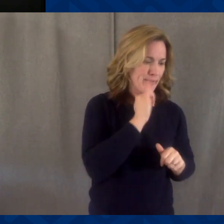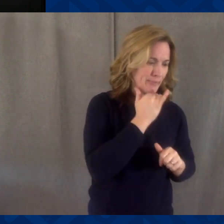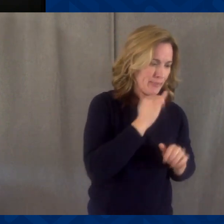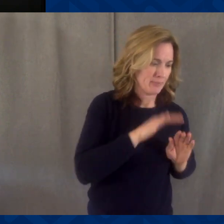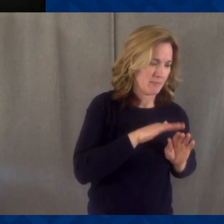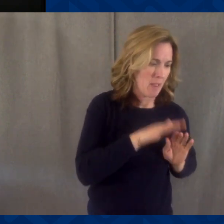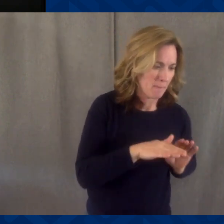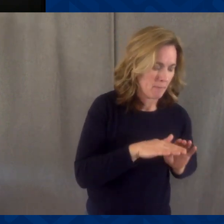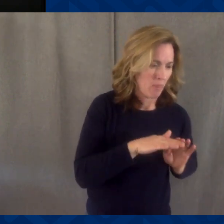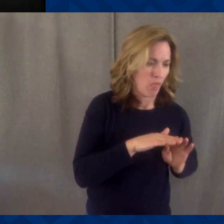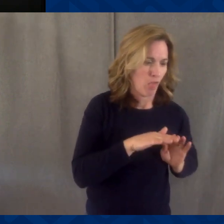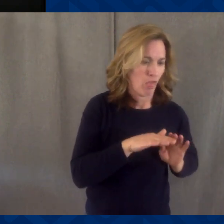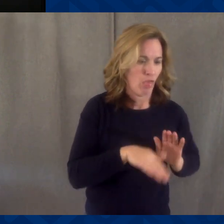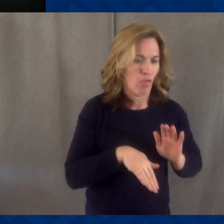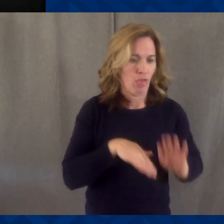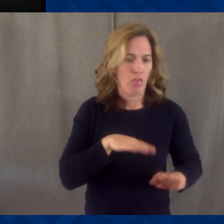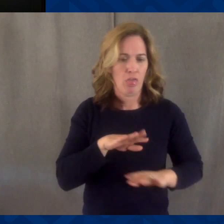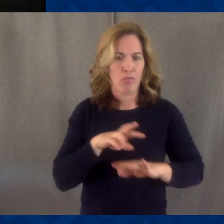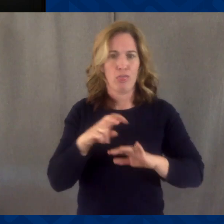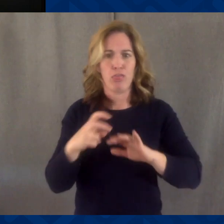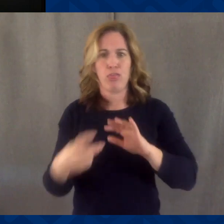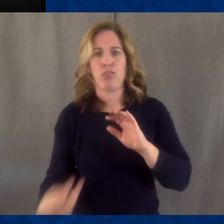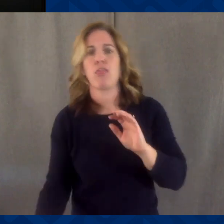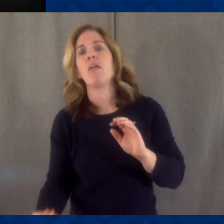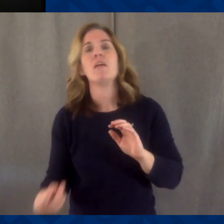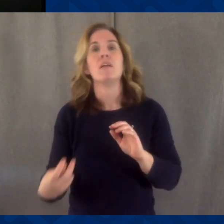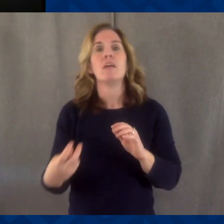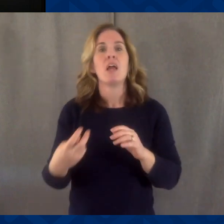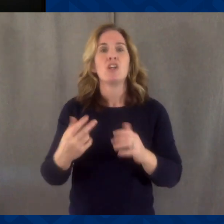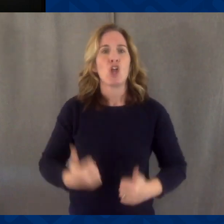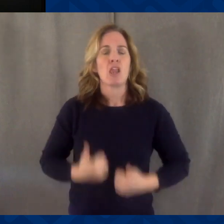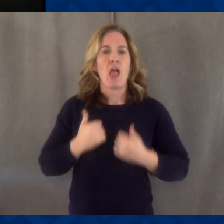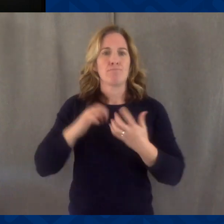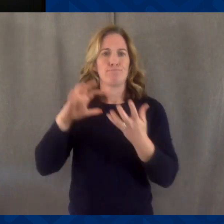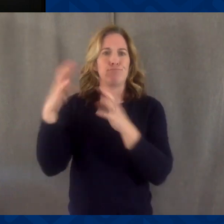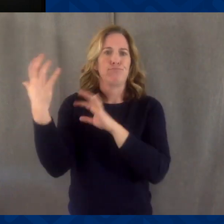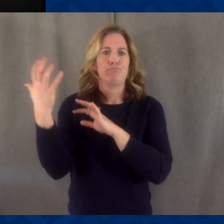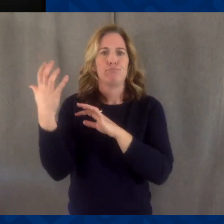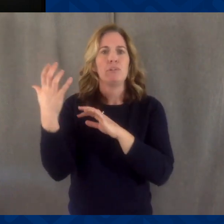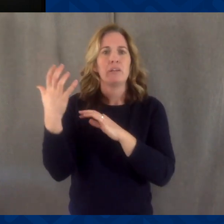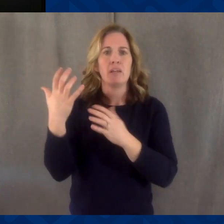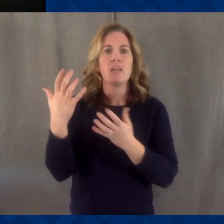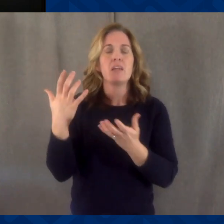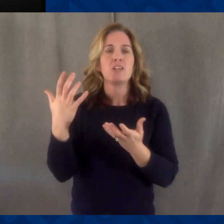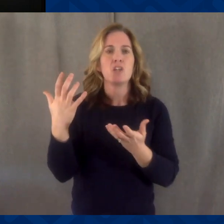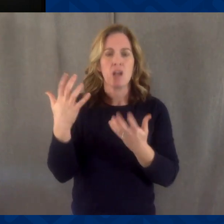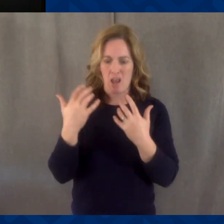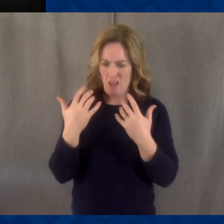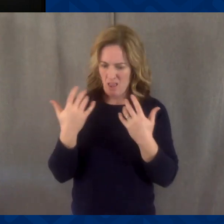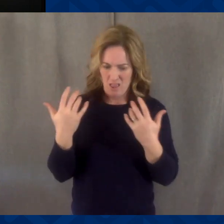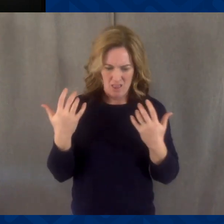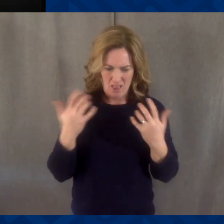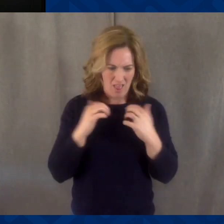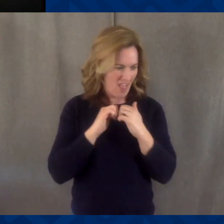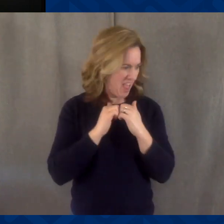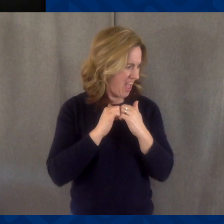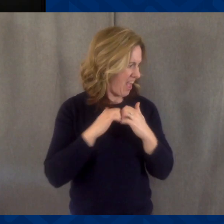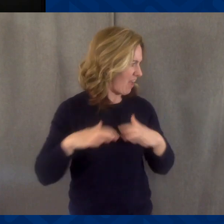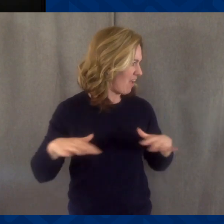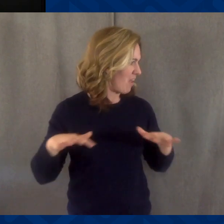and before long, your life is in shambles. And like this young son, you're left asking yourself the question, how did I get